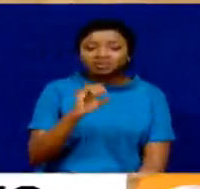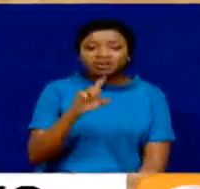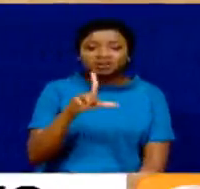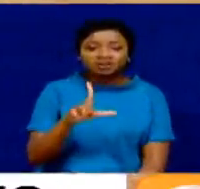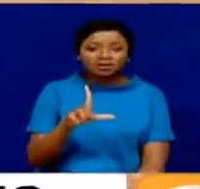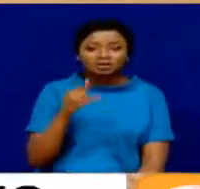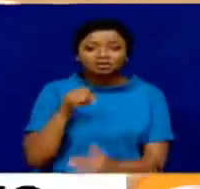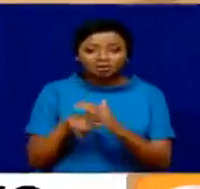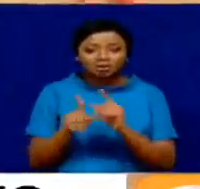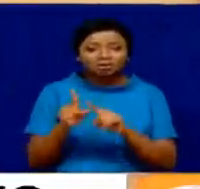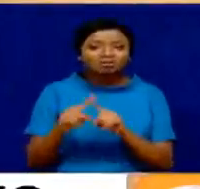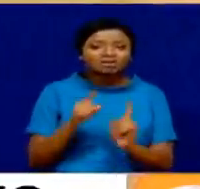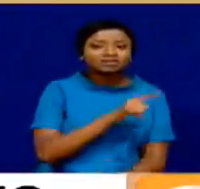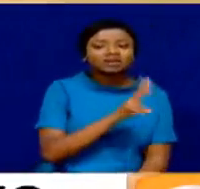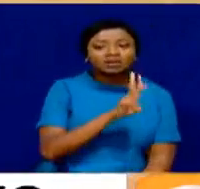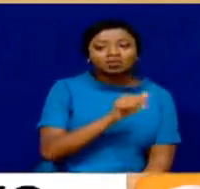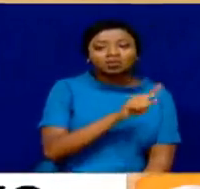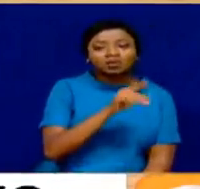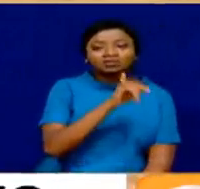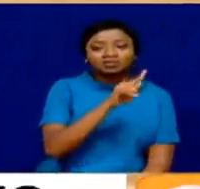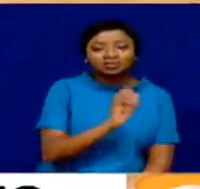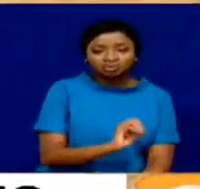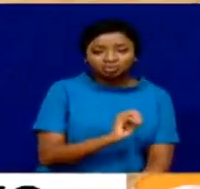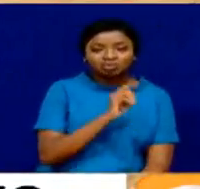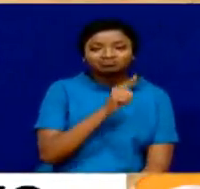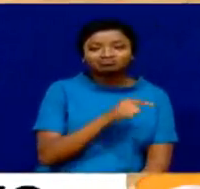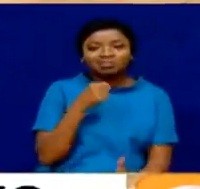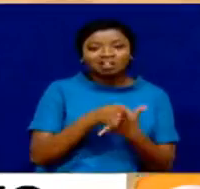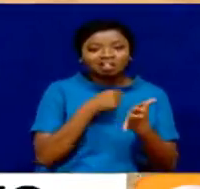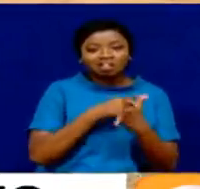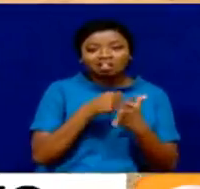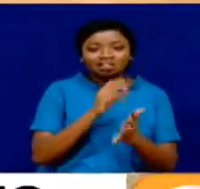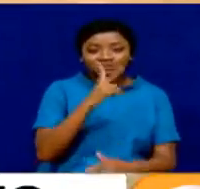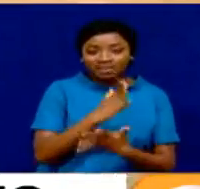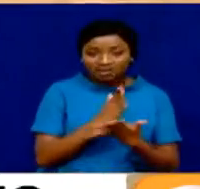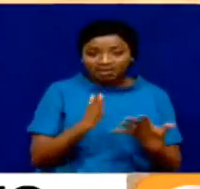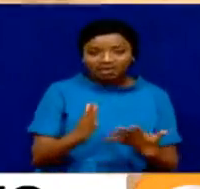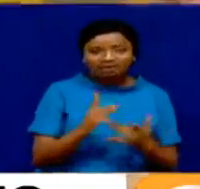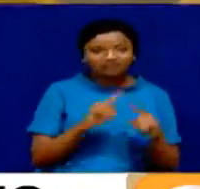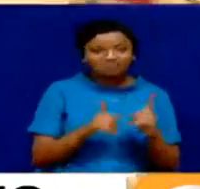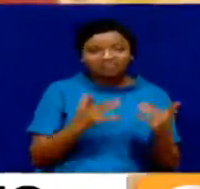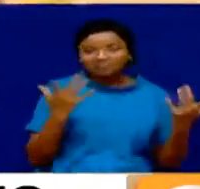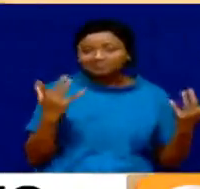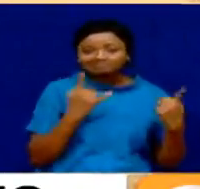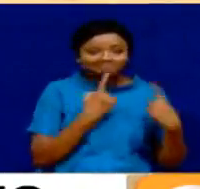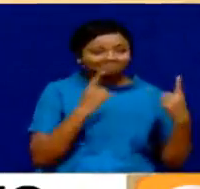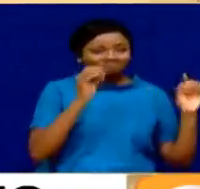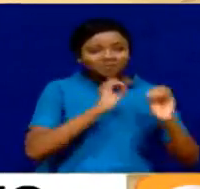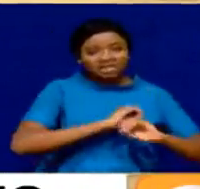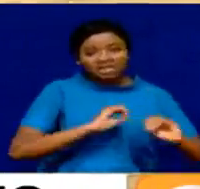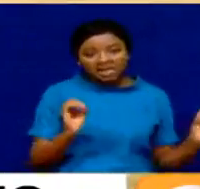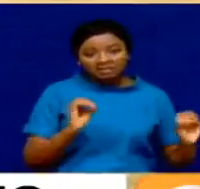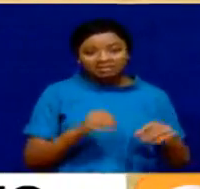minute when they scored the lone goal through Daniel Waweru. Wazito FC put up a gallant fight in the second half, but the